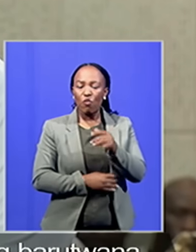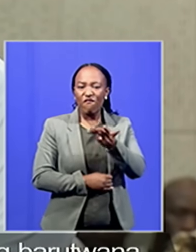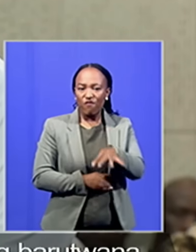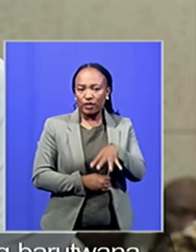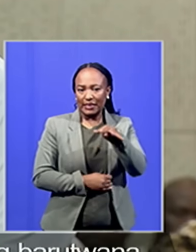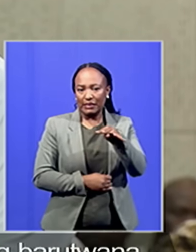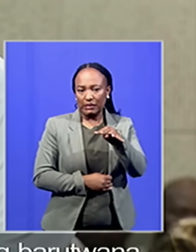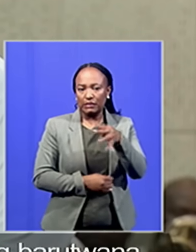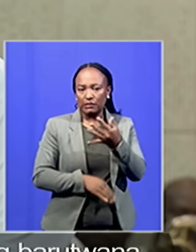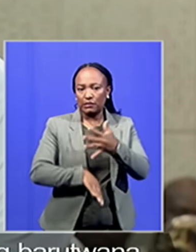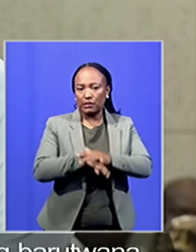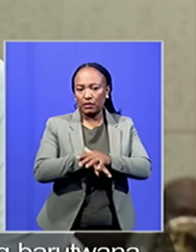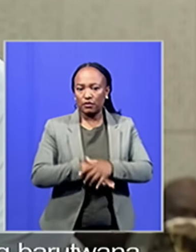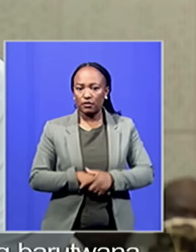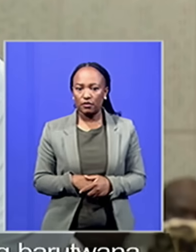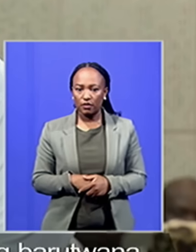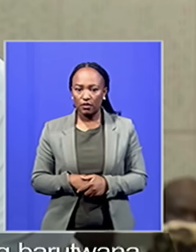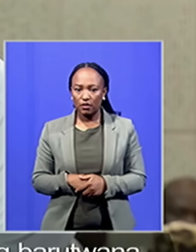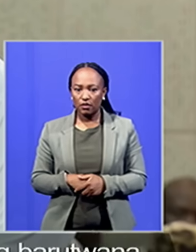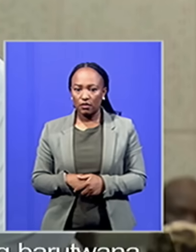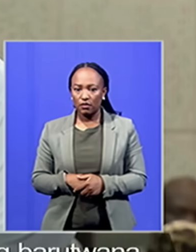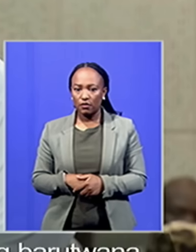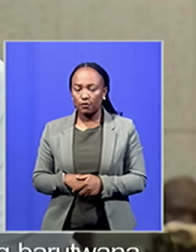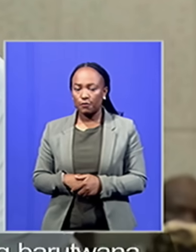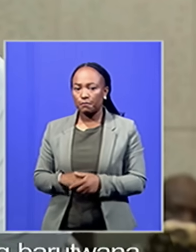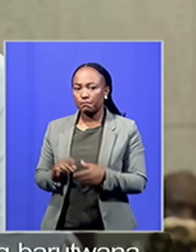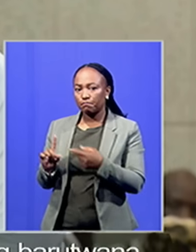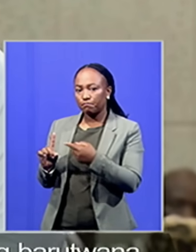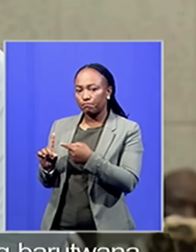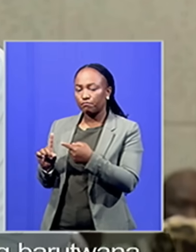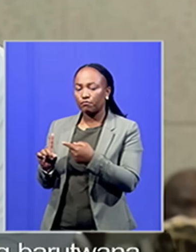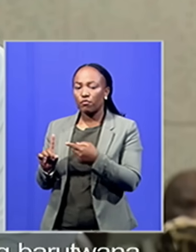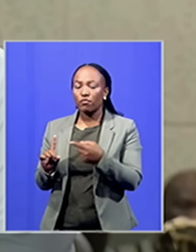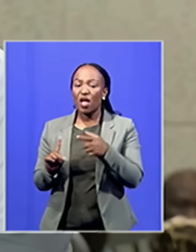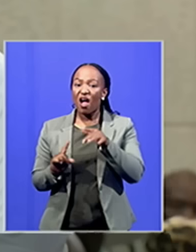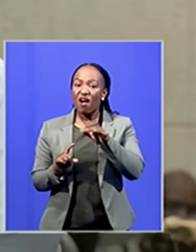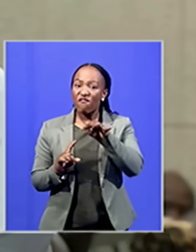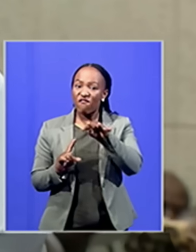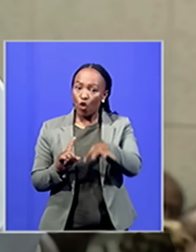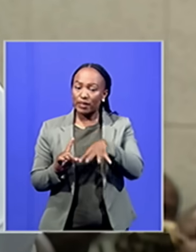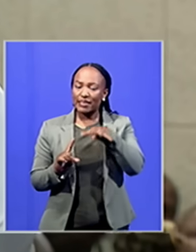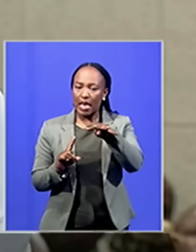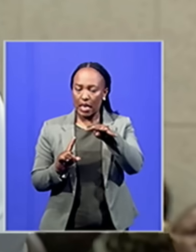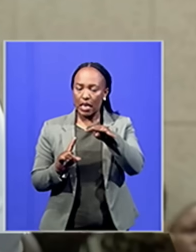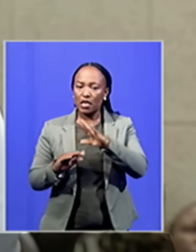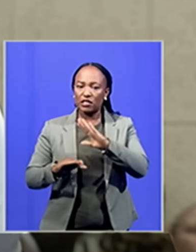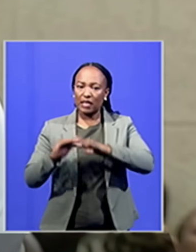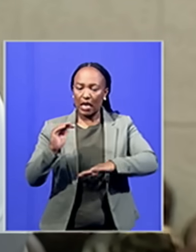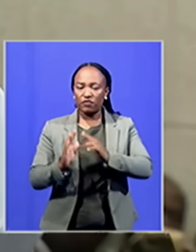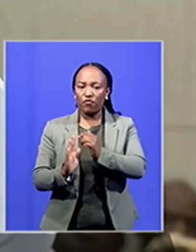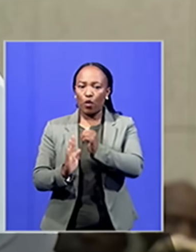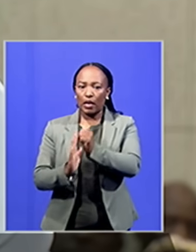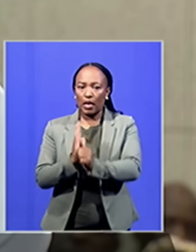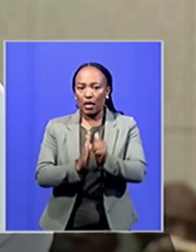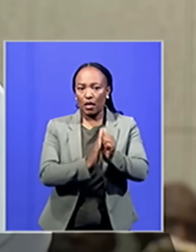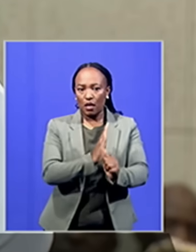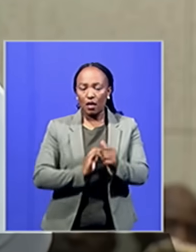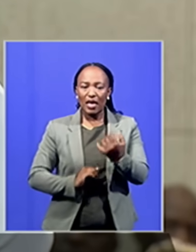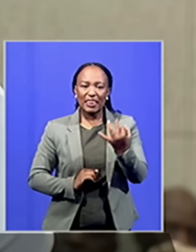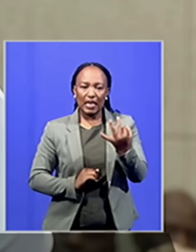14. We've been charged with 14 counts then of murder, 3 counts of